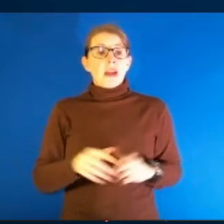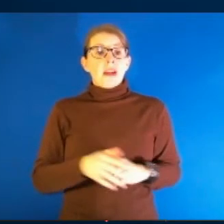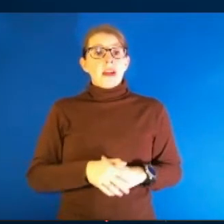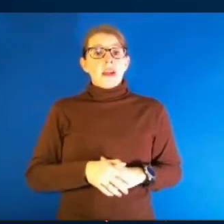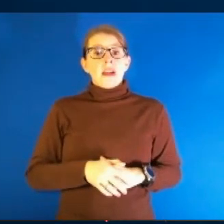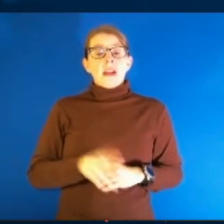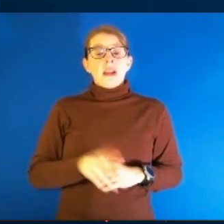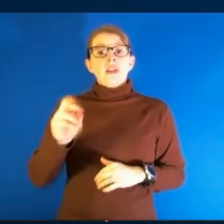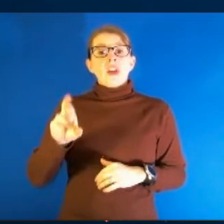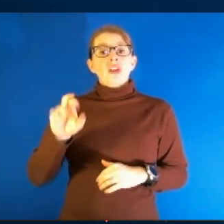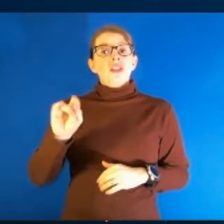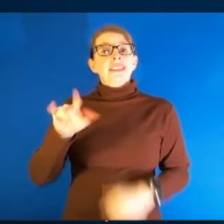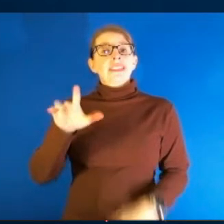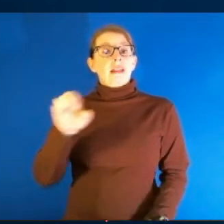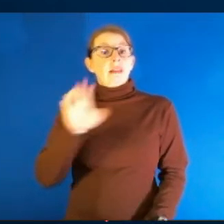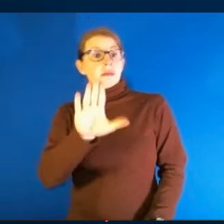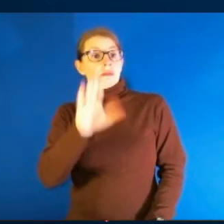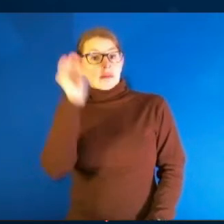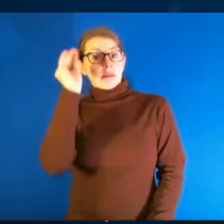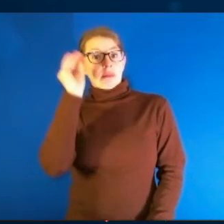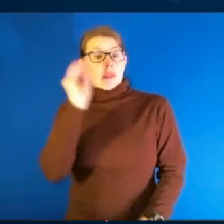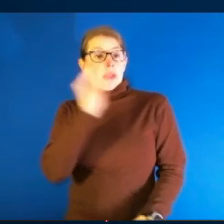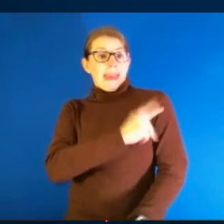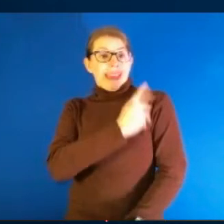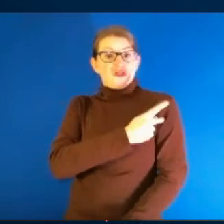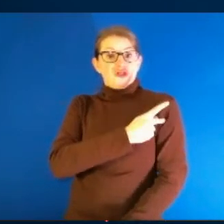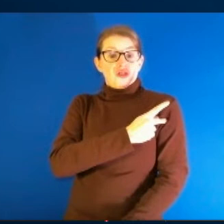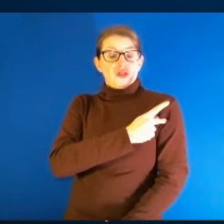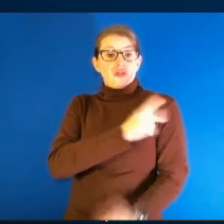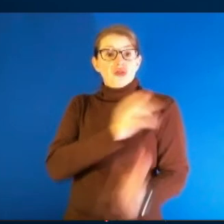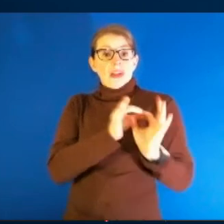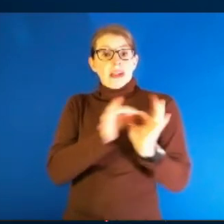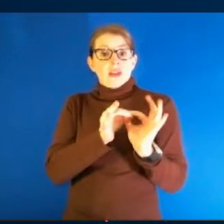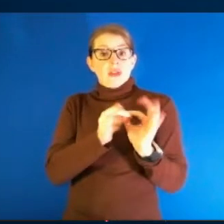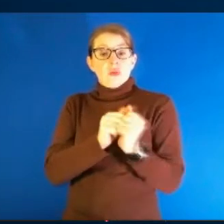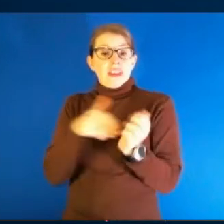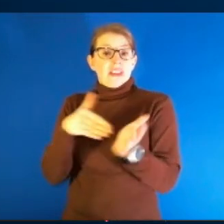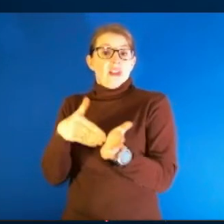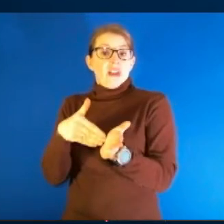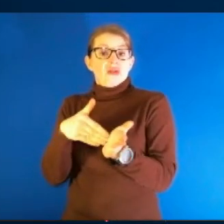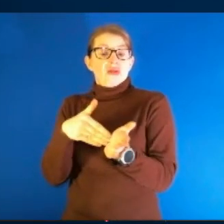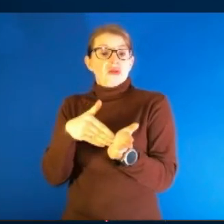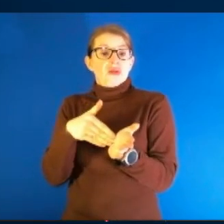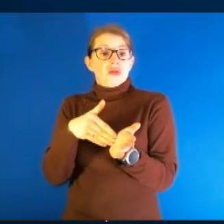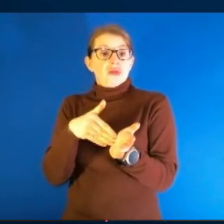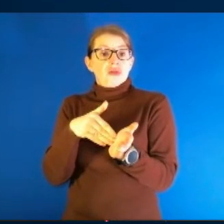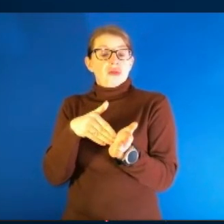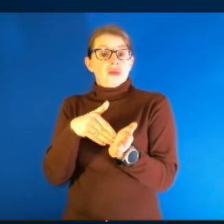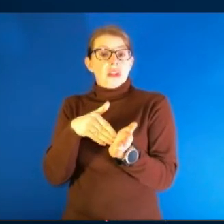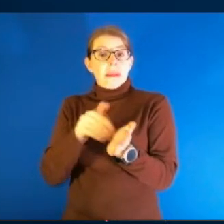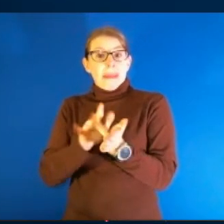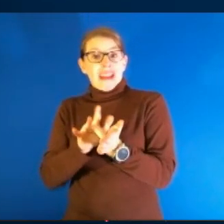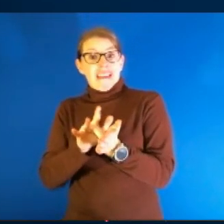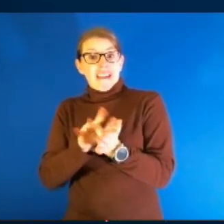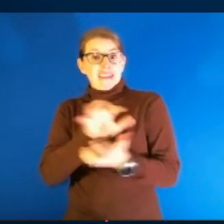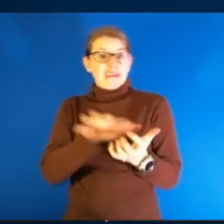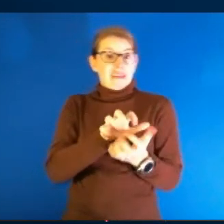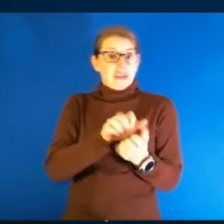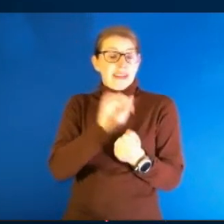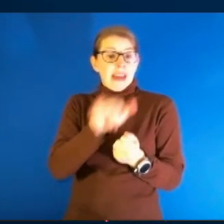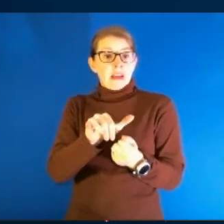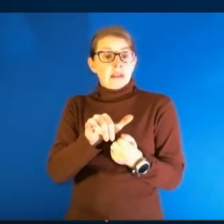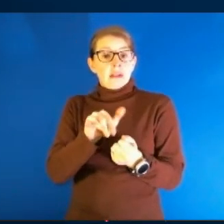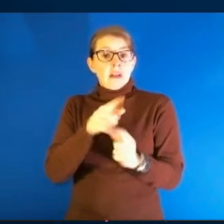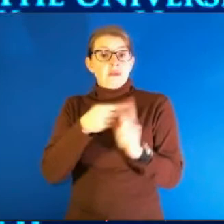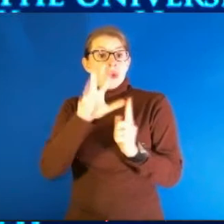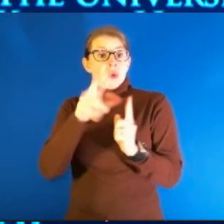just your take on this. When you talk about that patient relationship with the physician, and then you add medication into this. What would that mean from your